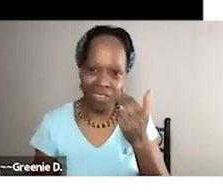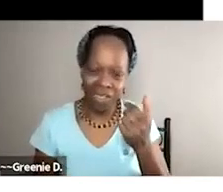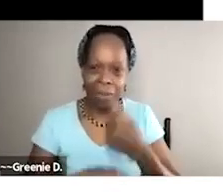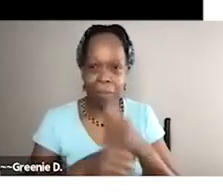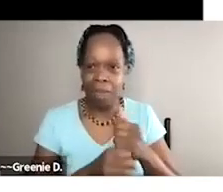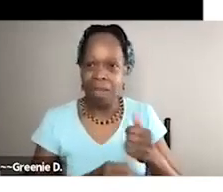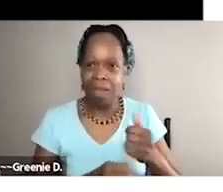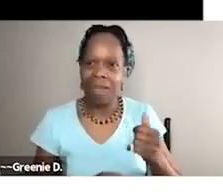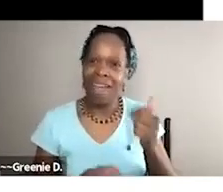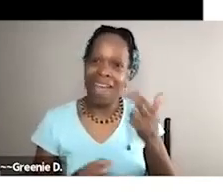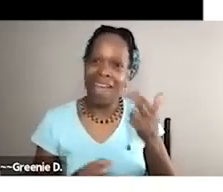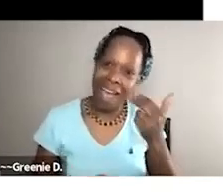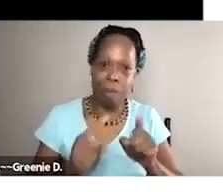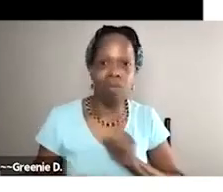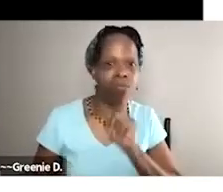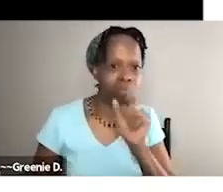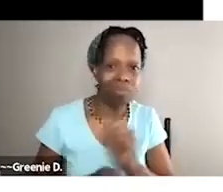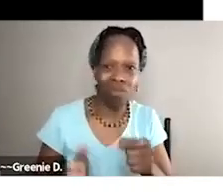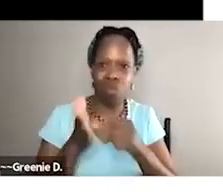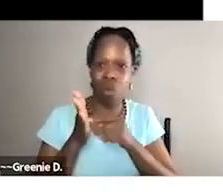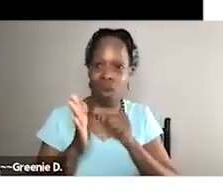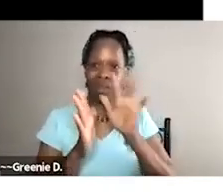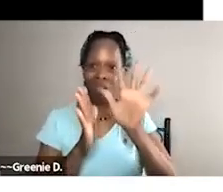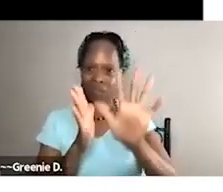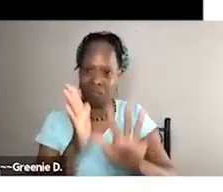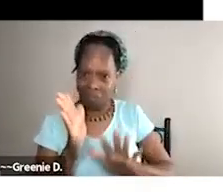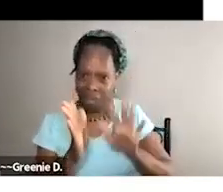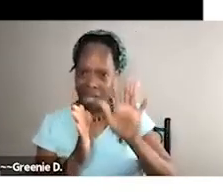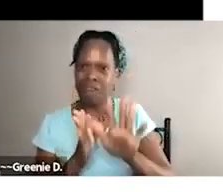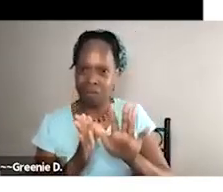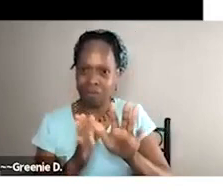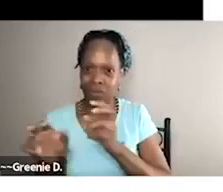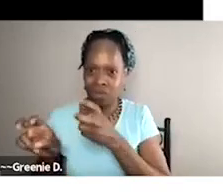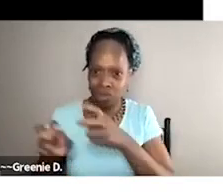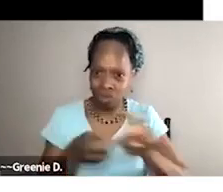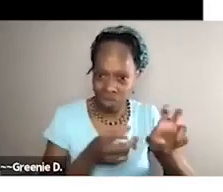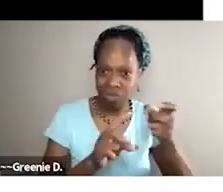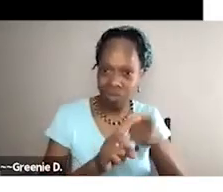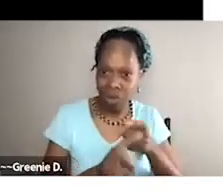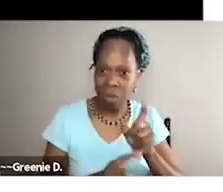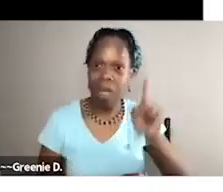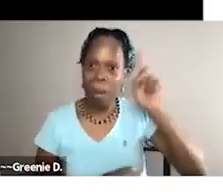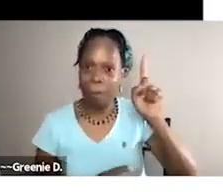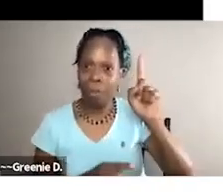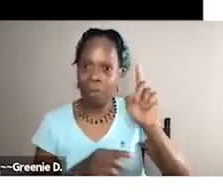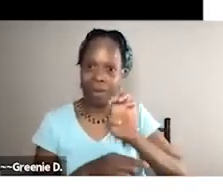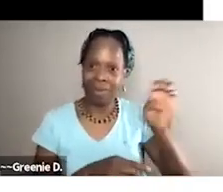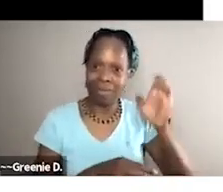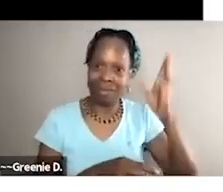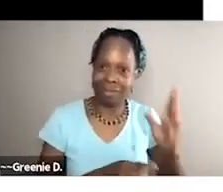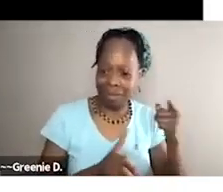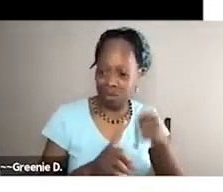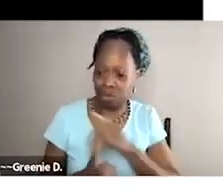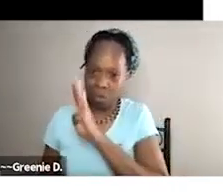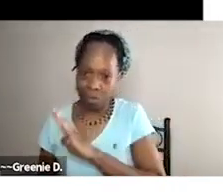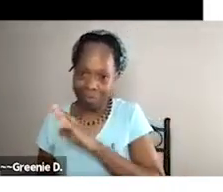about 5 hours to get from the Upper East Side to Brooklyn in, you know, a power wheelchair or any wheelchair for that matter,